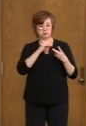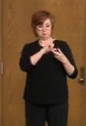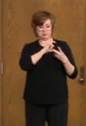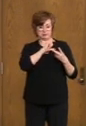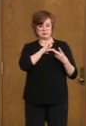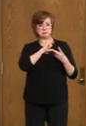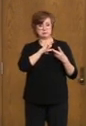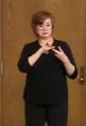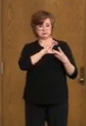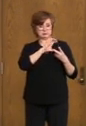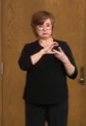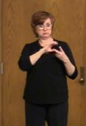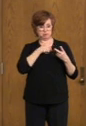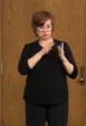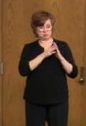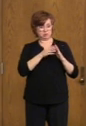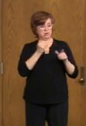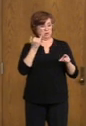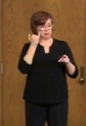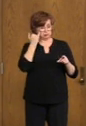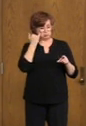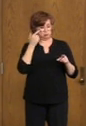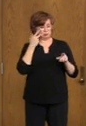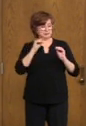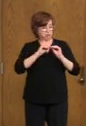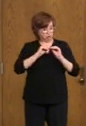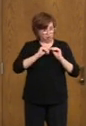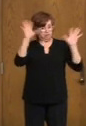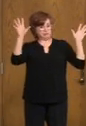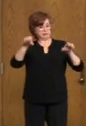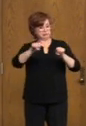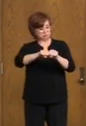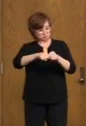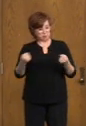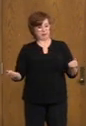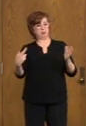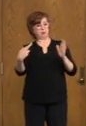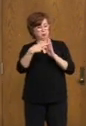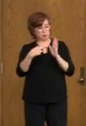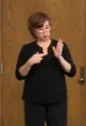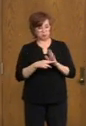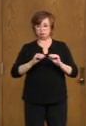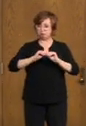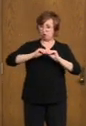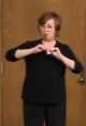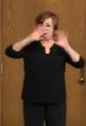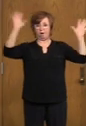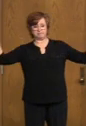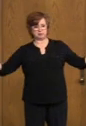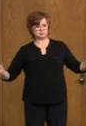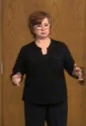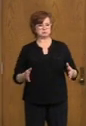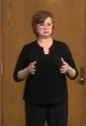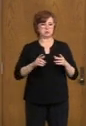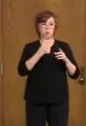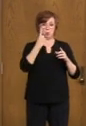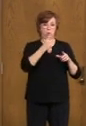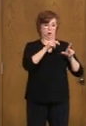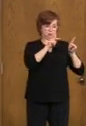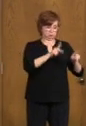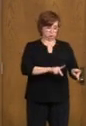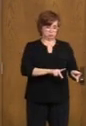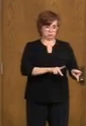are flagrantly in violation of the public health orders, whether it be an individual or in particular whether it be an establishment that